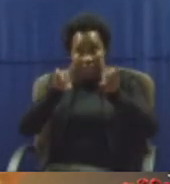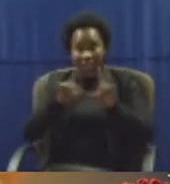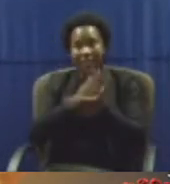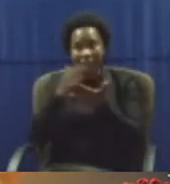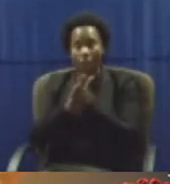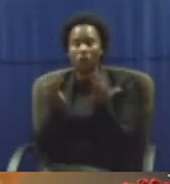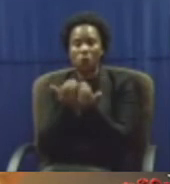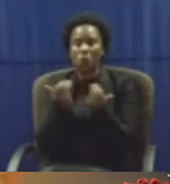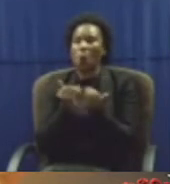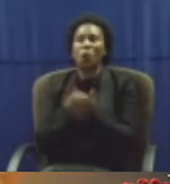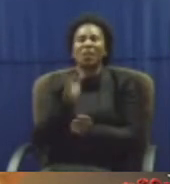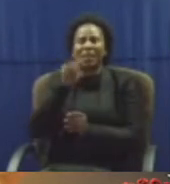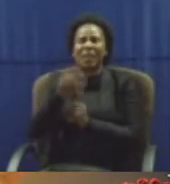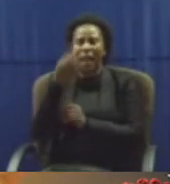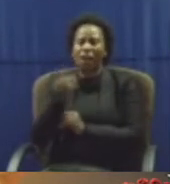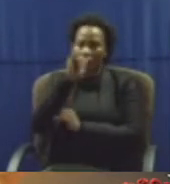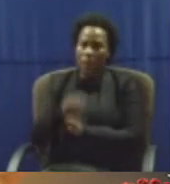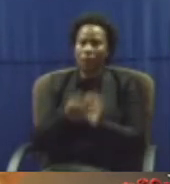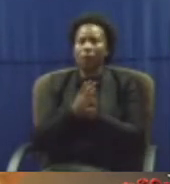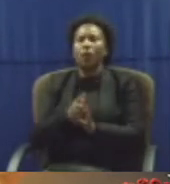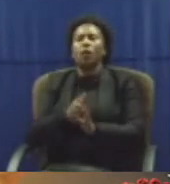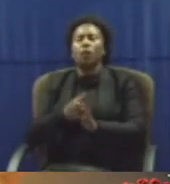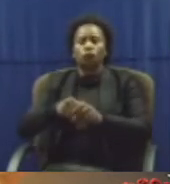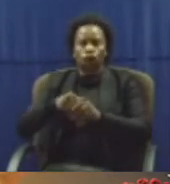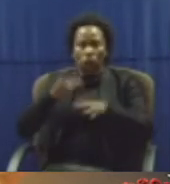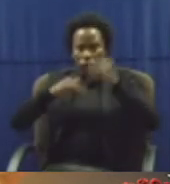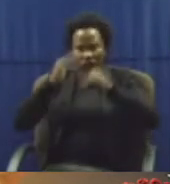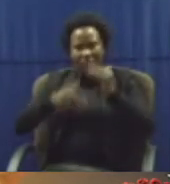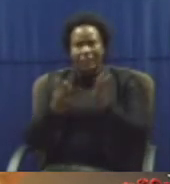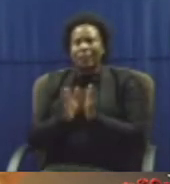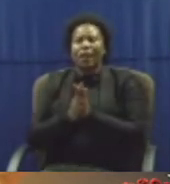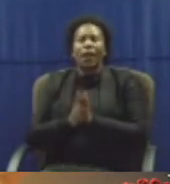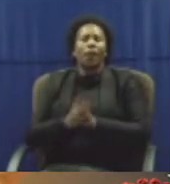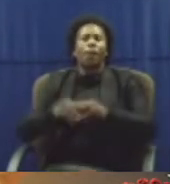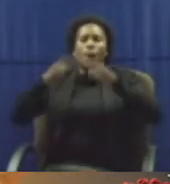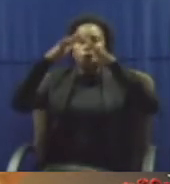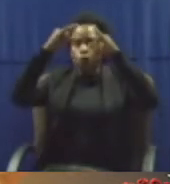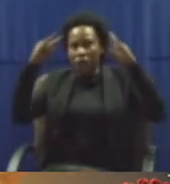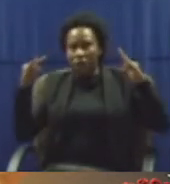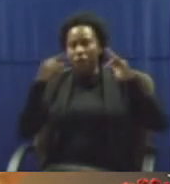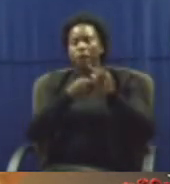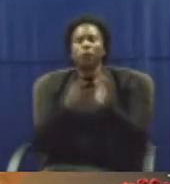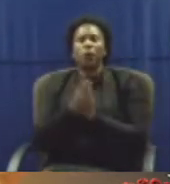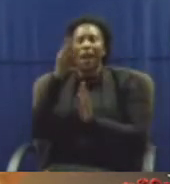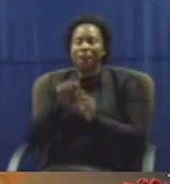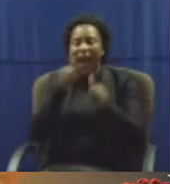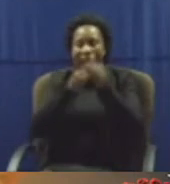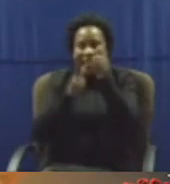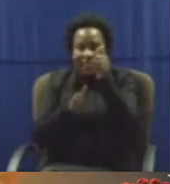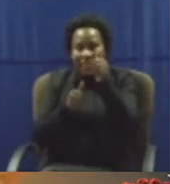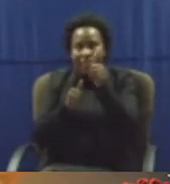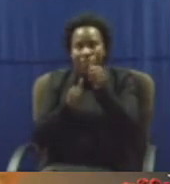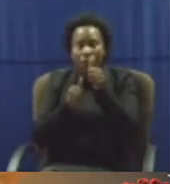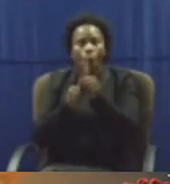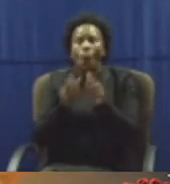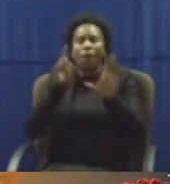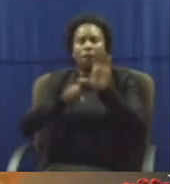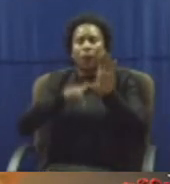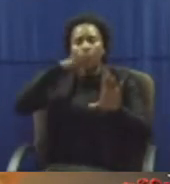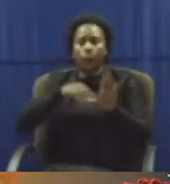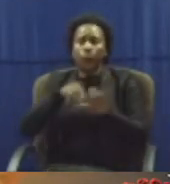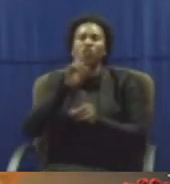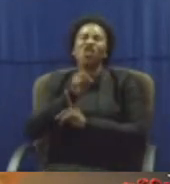dilapidated asbestos with pit toilets. We have over 1,500 underqualified teachers, which will negatively affect the delivery of